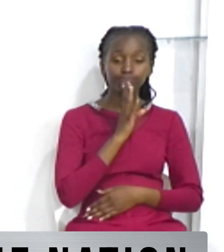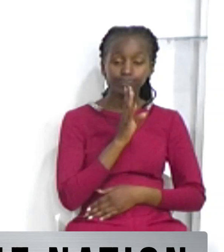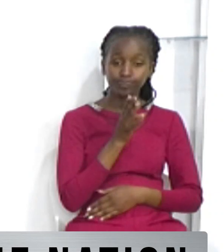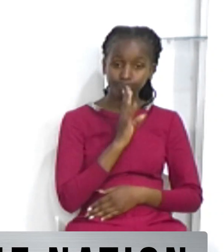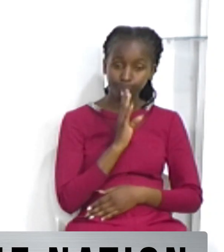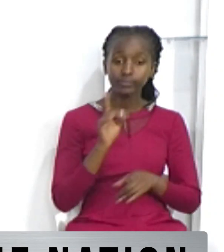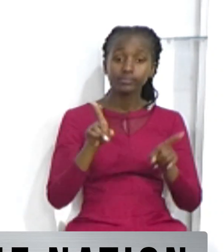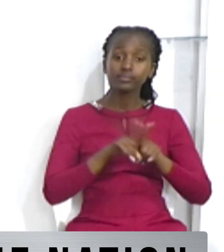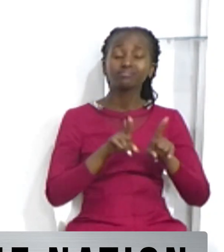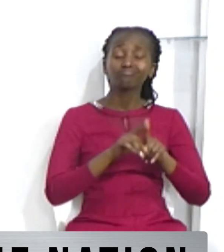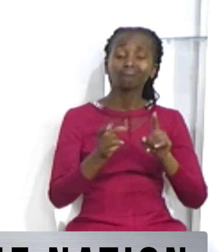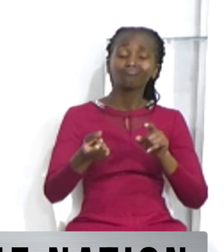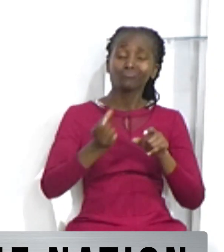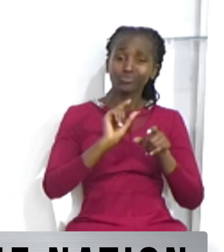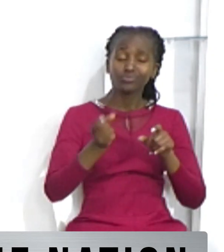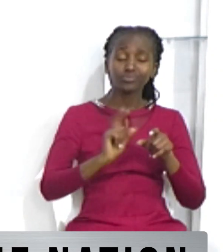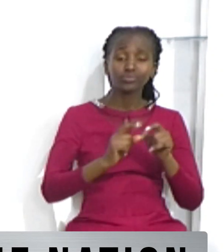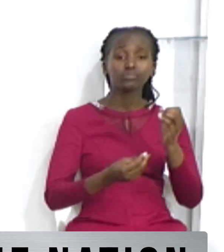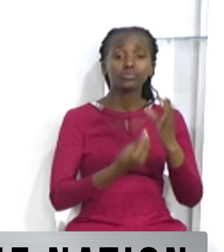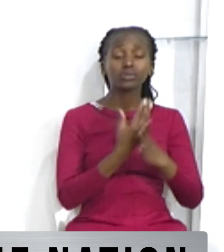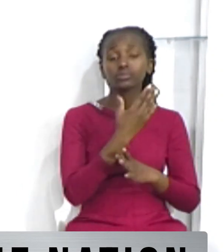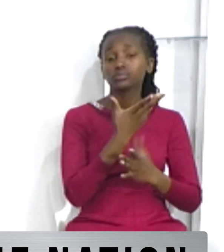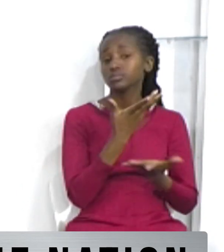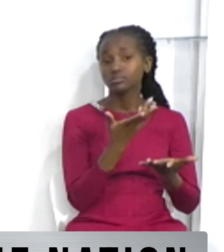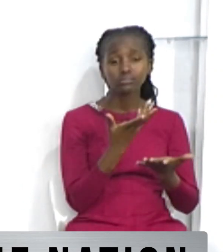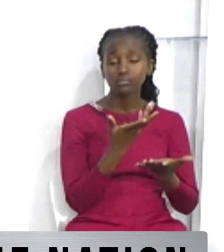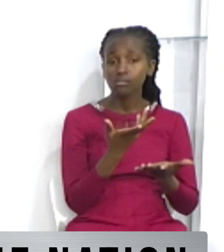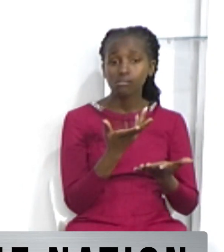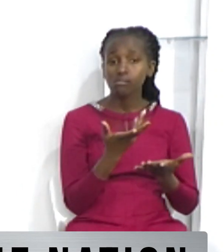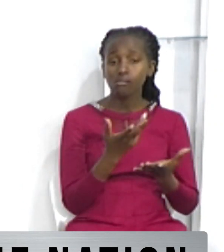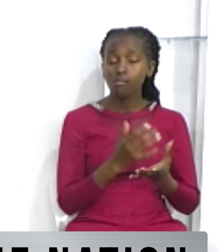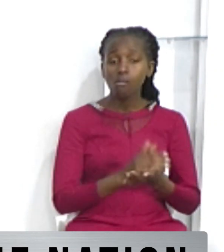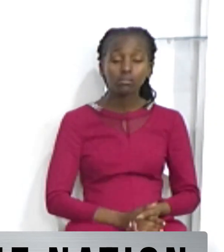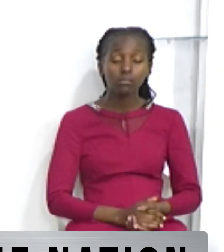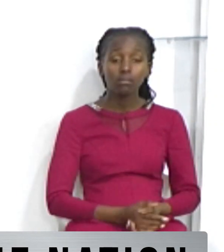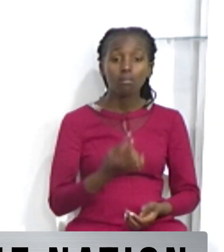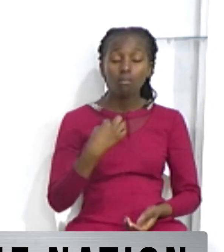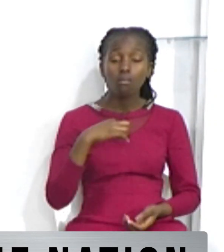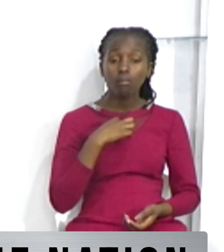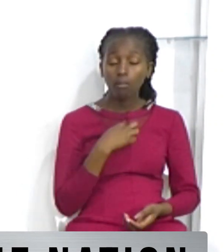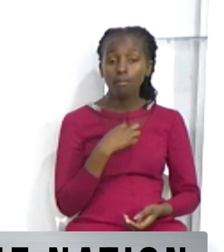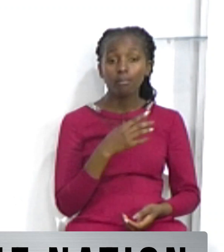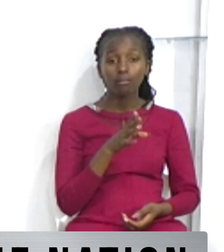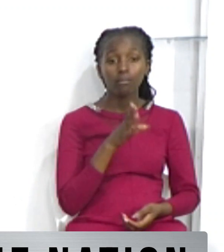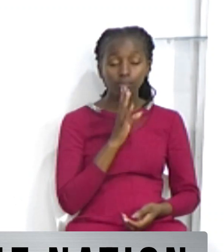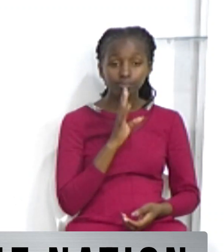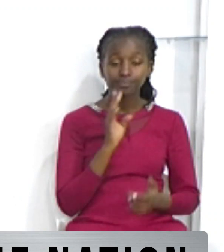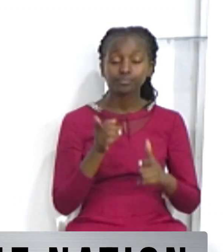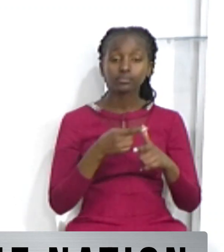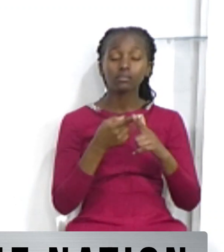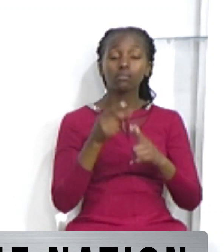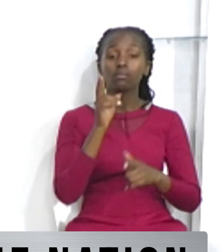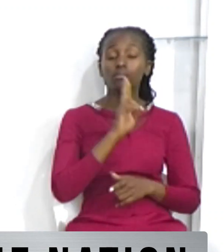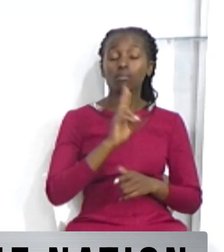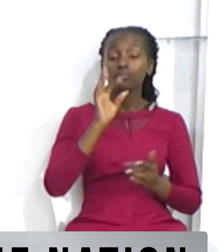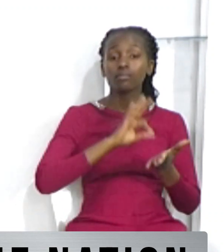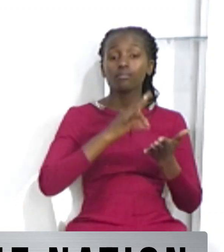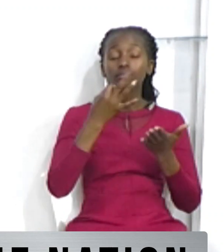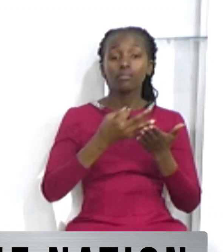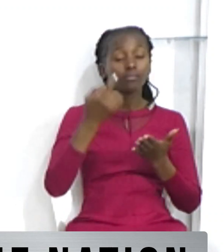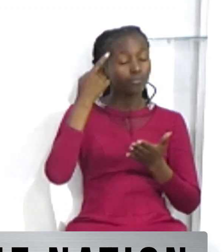and increase production, right, we are instead directing these